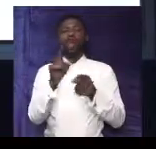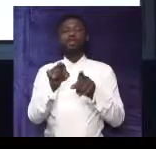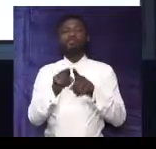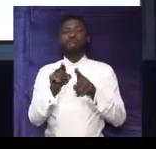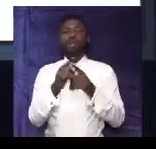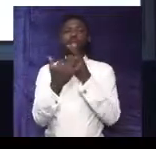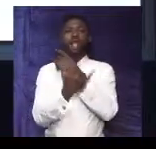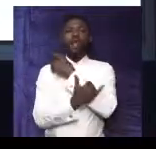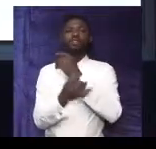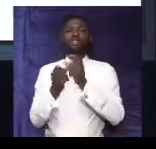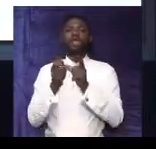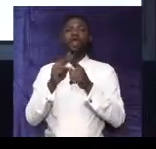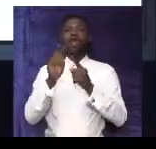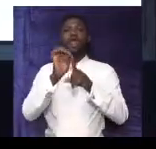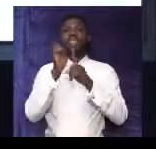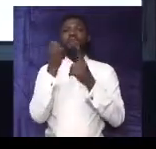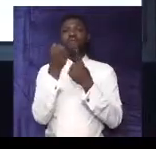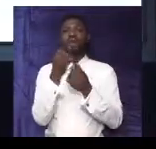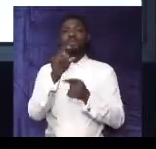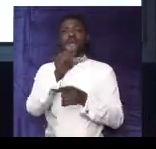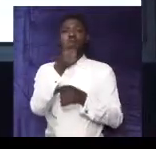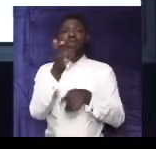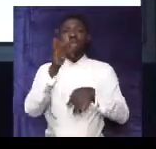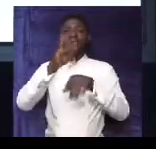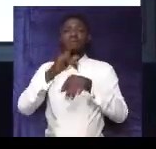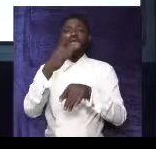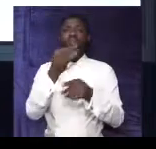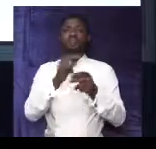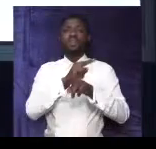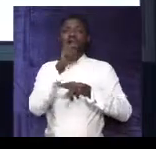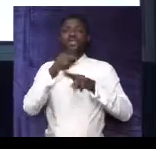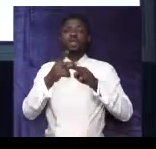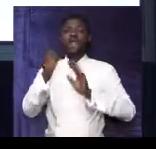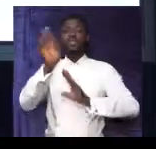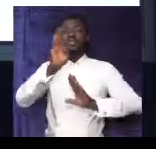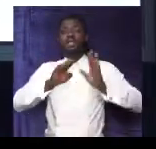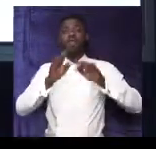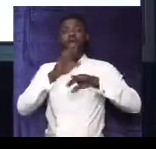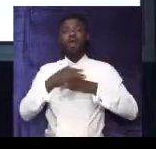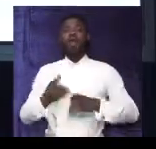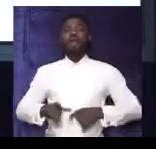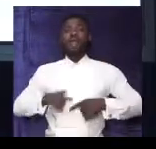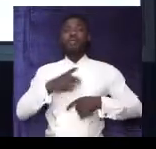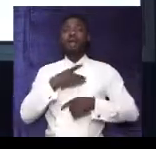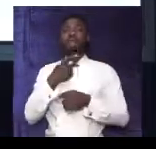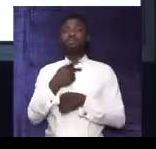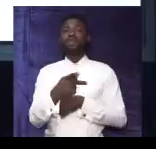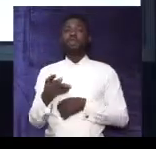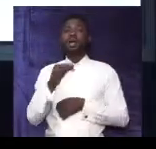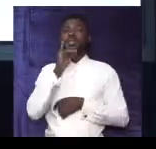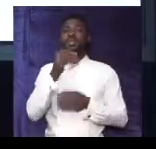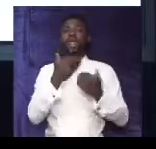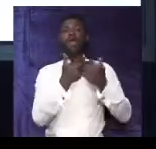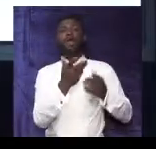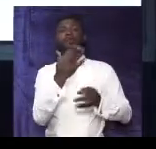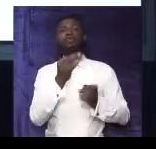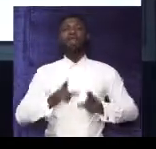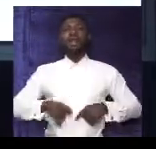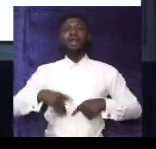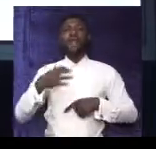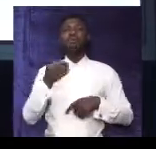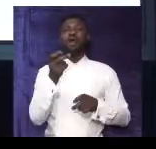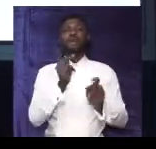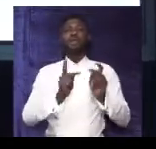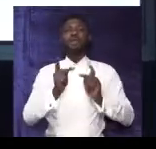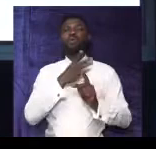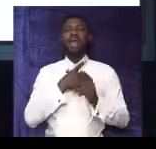to such country or environment. Another effect of natural disaster on lives and properties is loss of lives